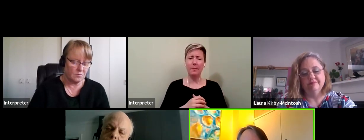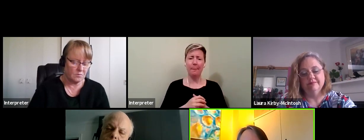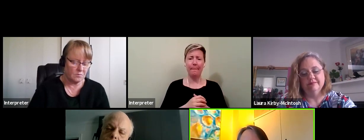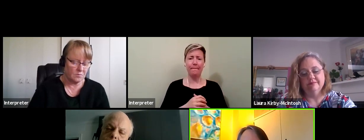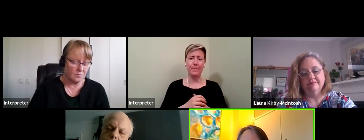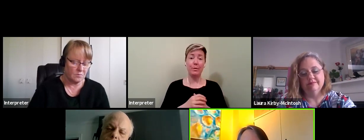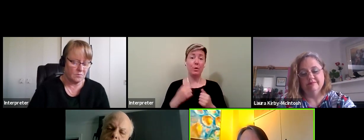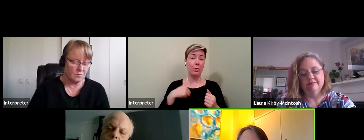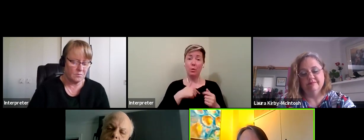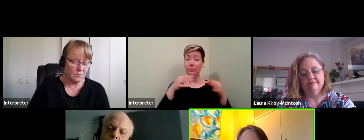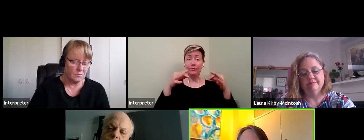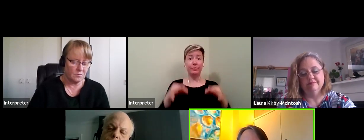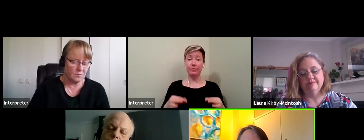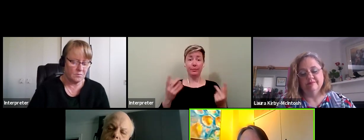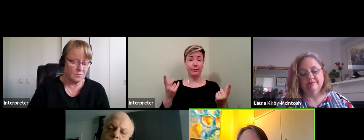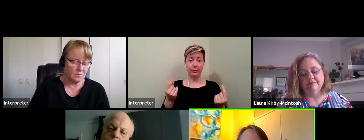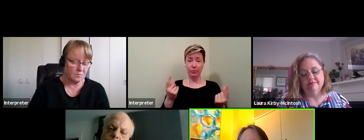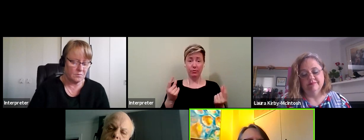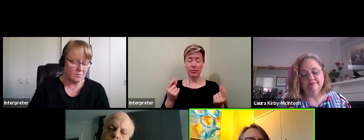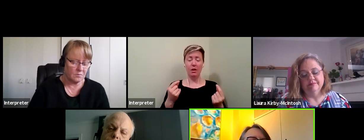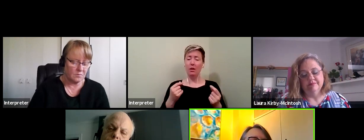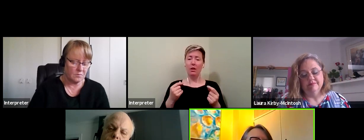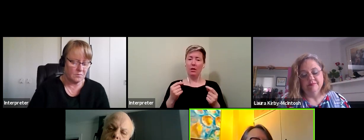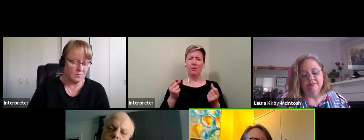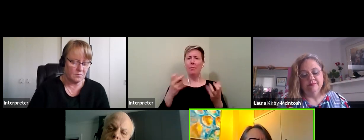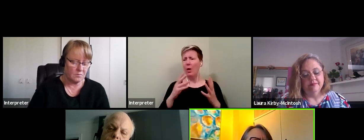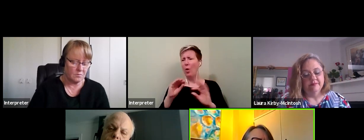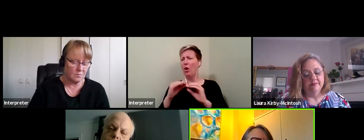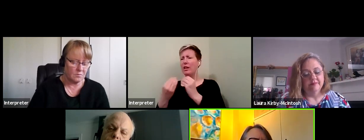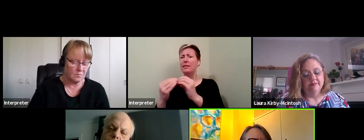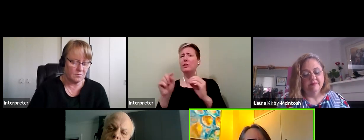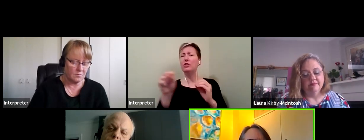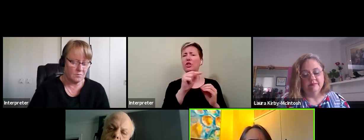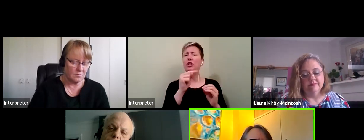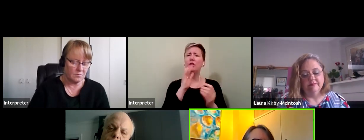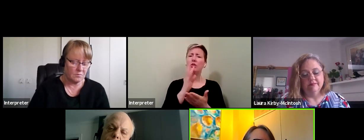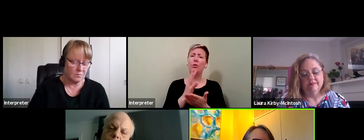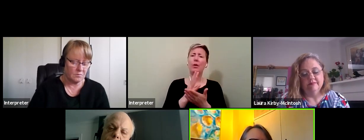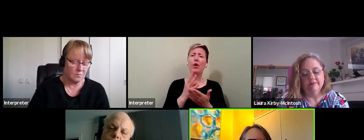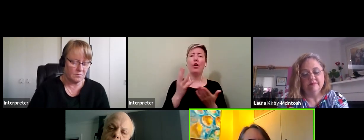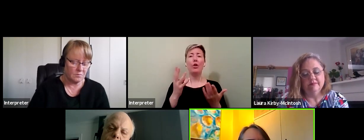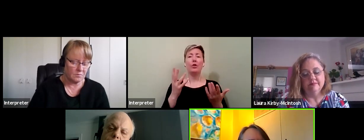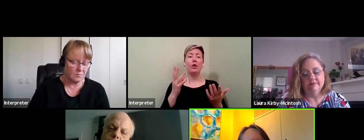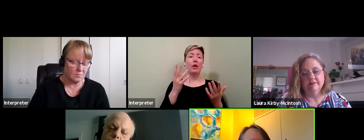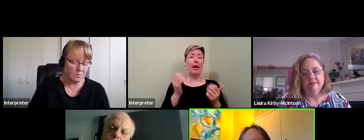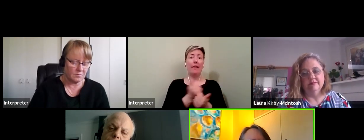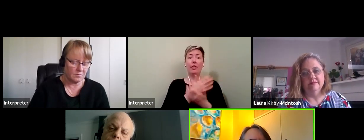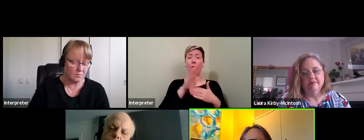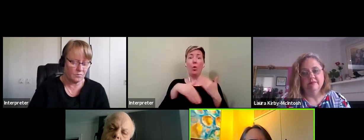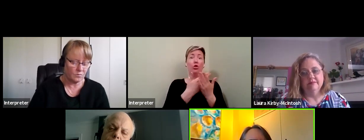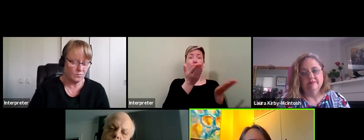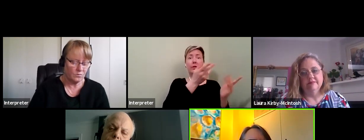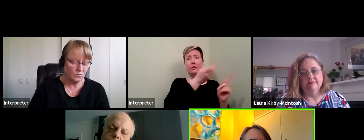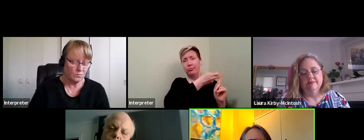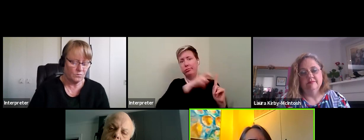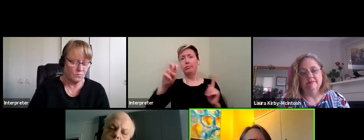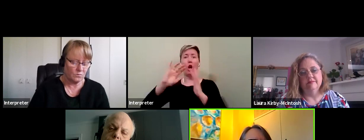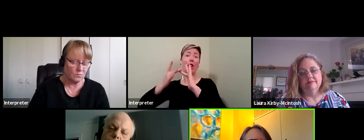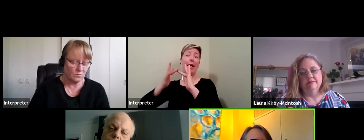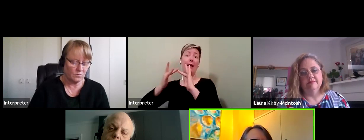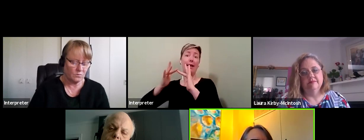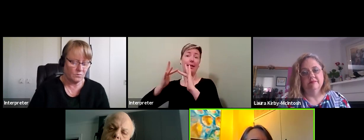of organizations were talking about doing virtual case management and virtual support, we were trying to figure